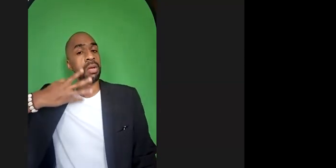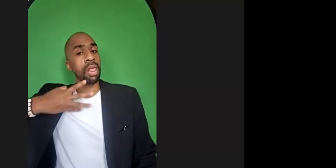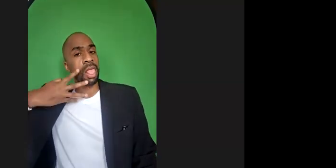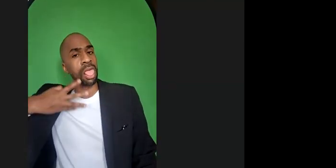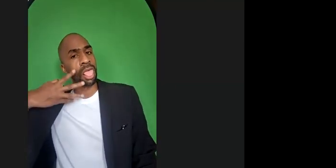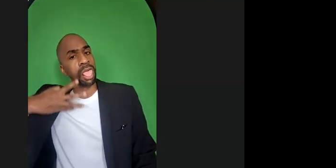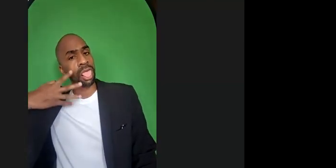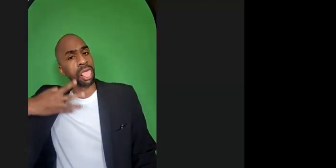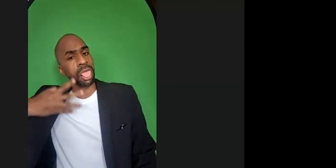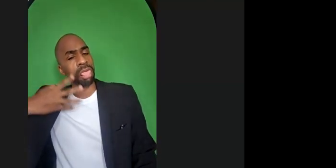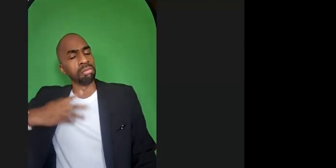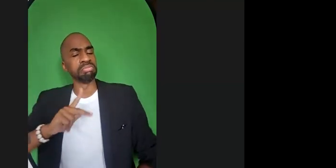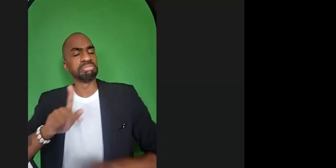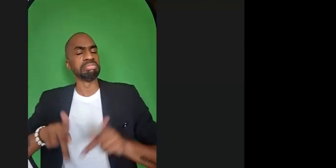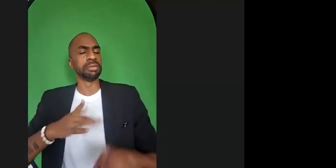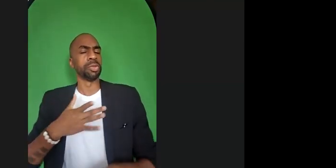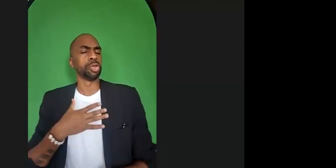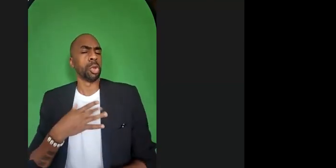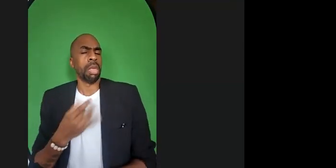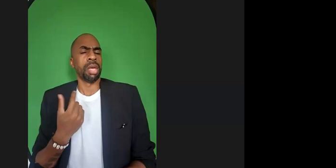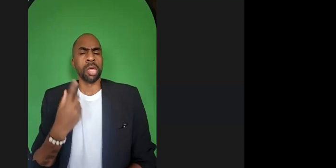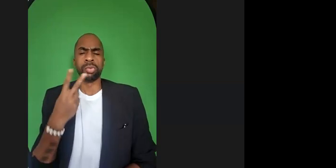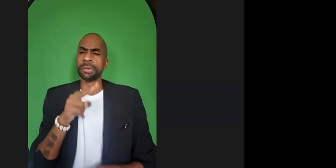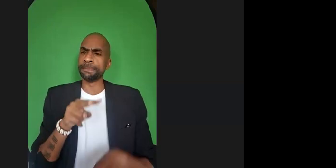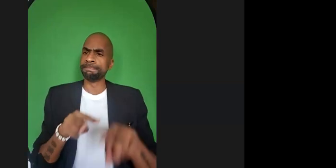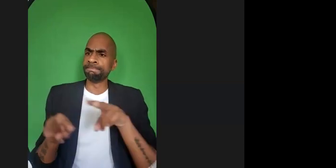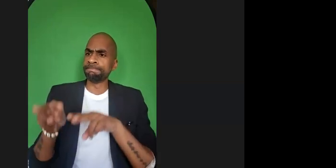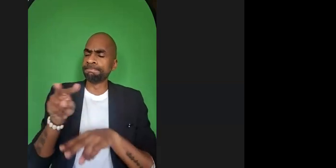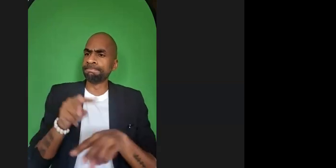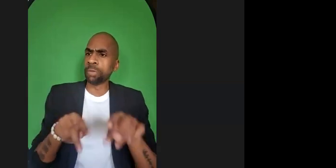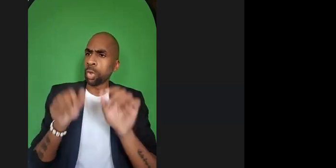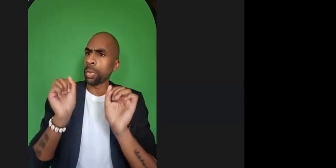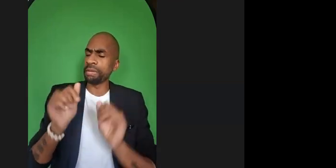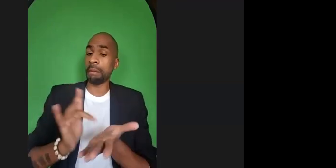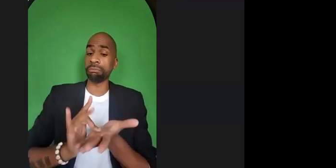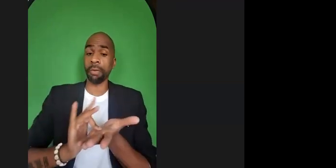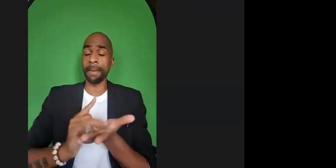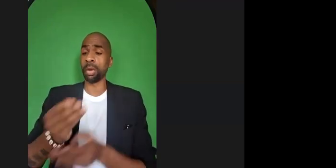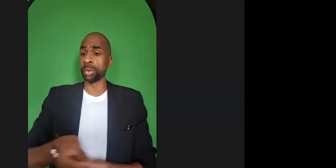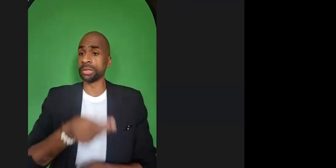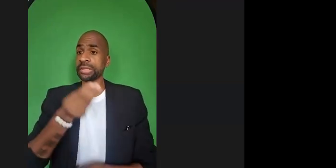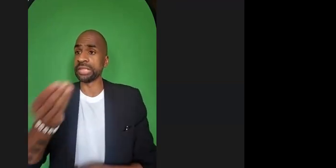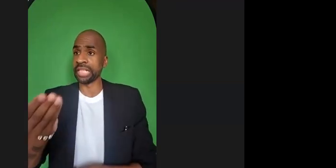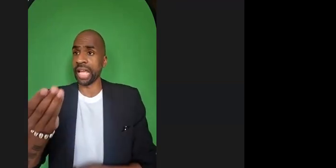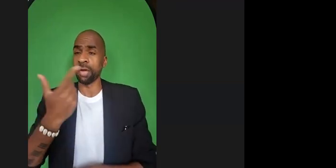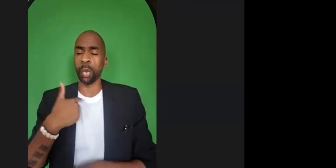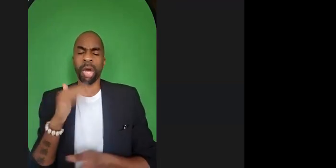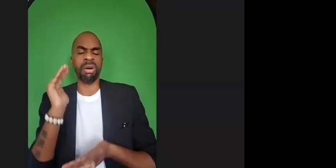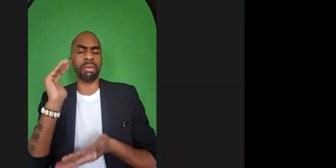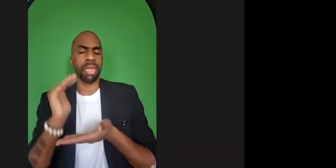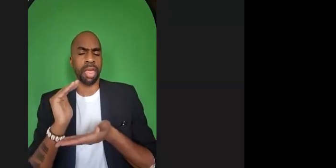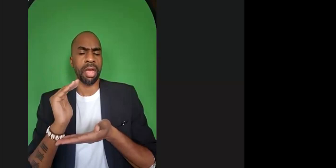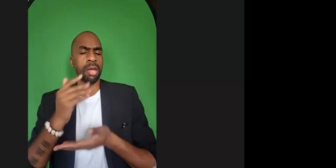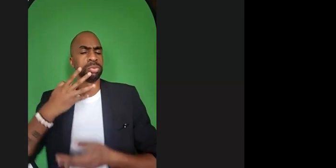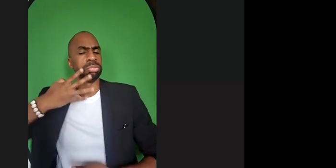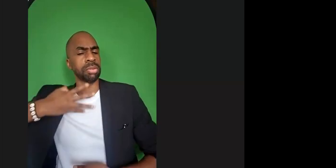we look for that issue and can treat it with medications that decrease saliva production, as well as giving